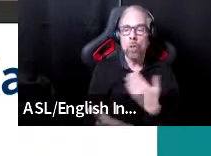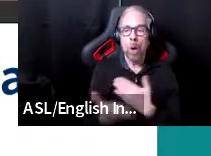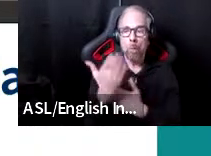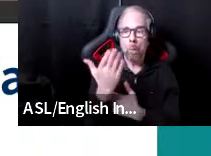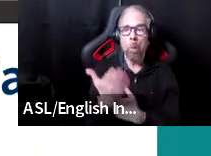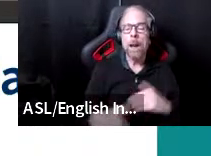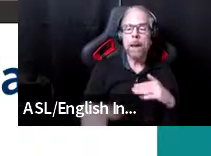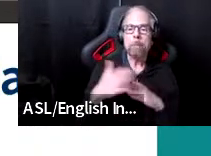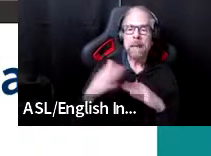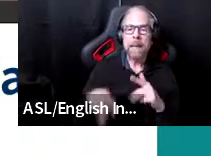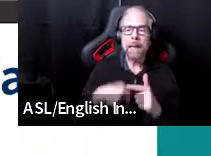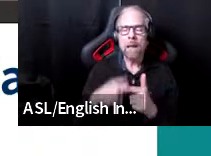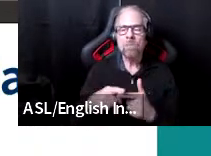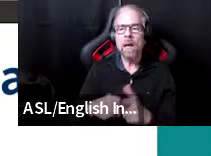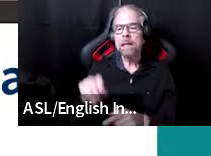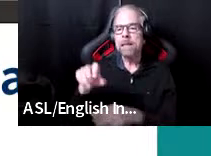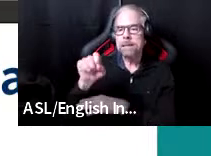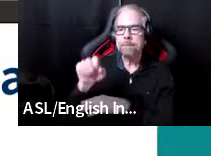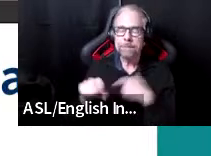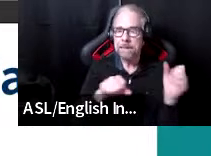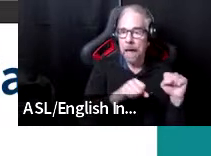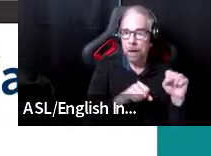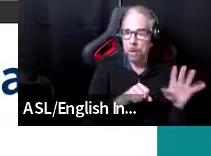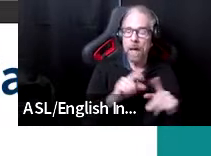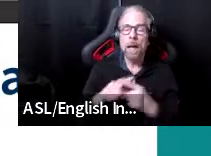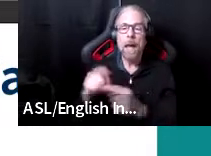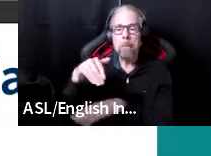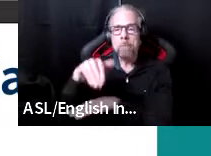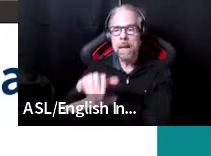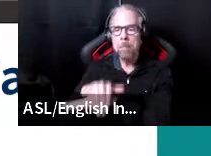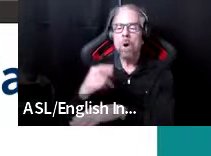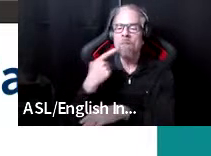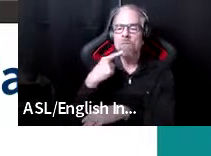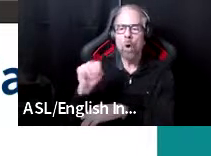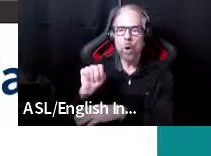for southbound and PM peak for northbound. But as you can see in the no build